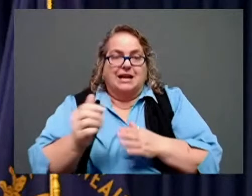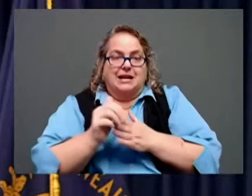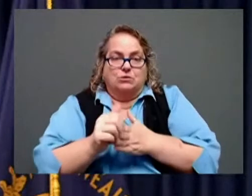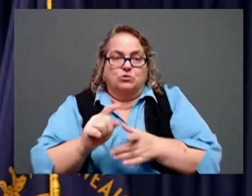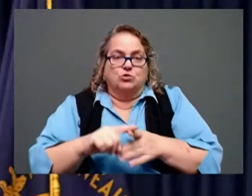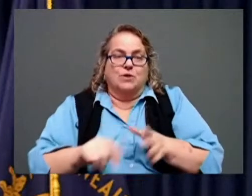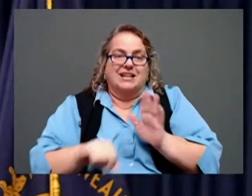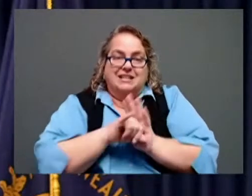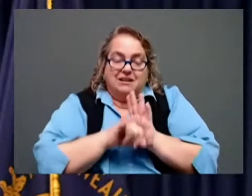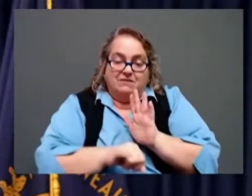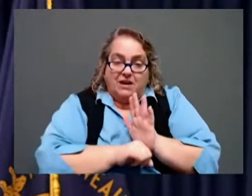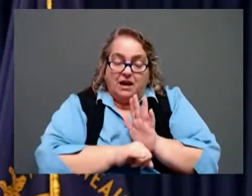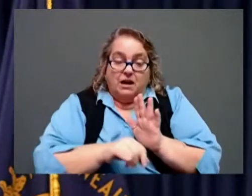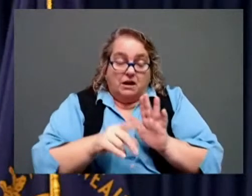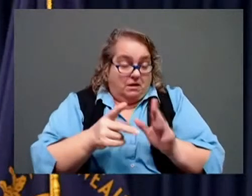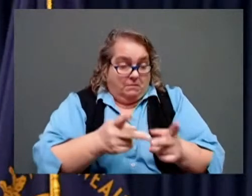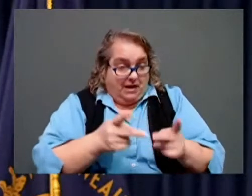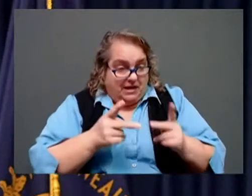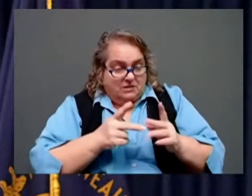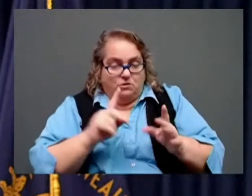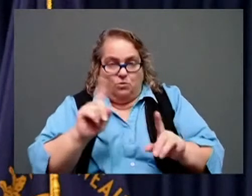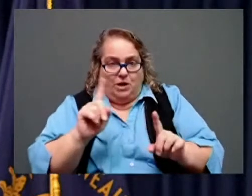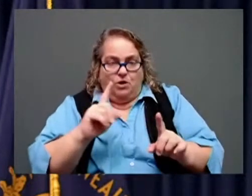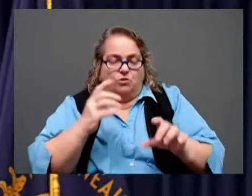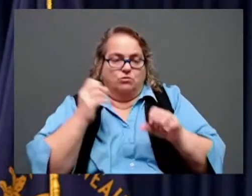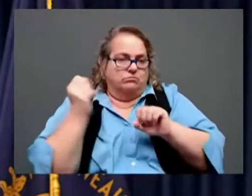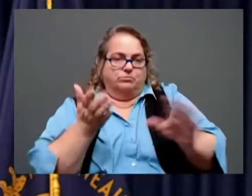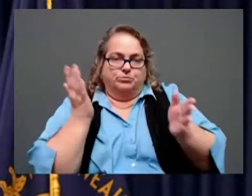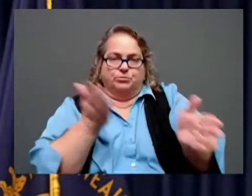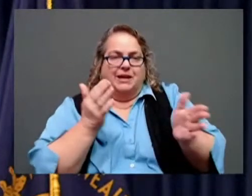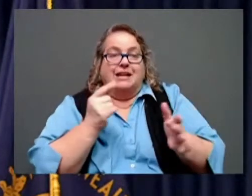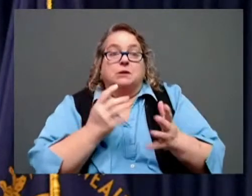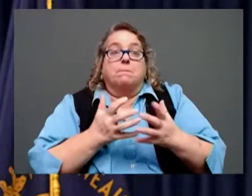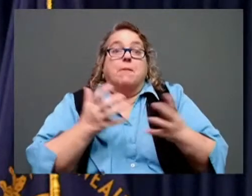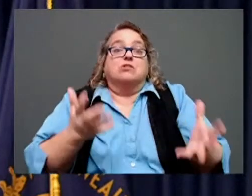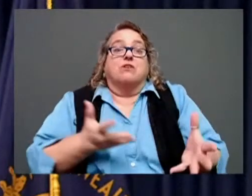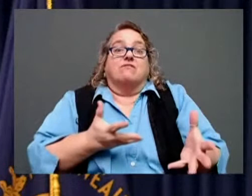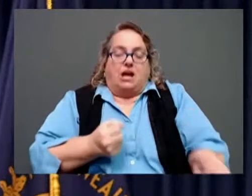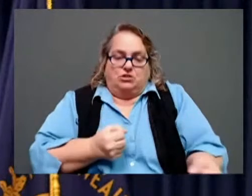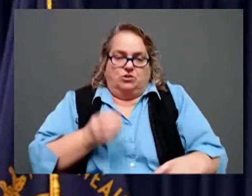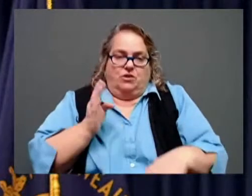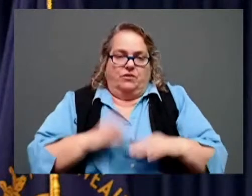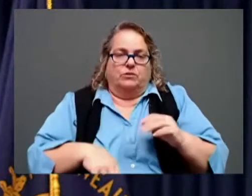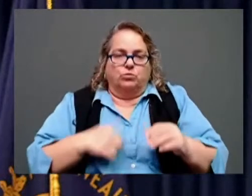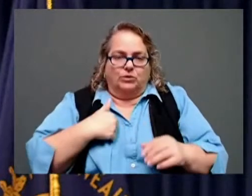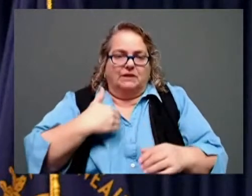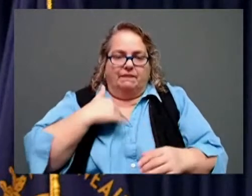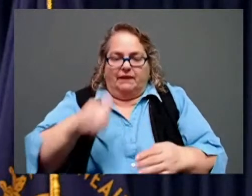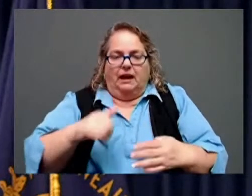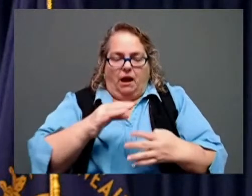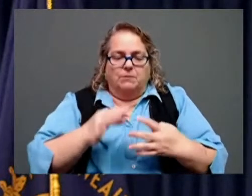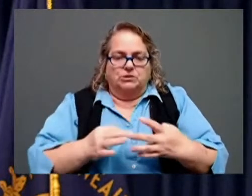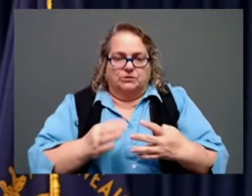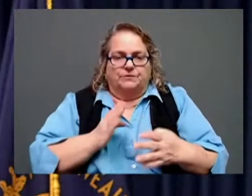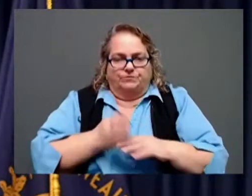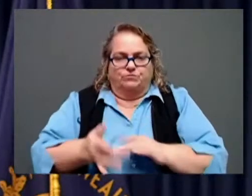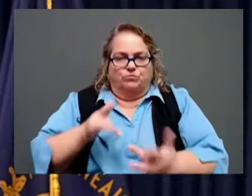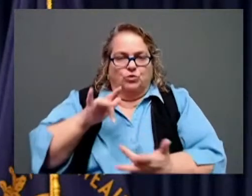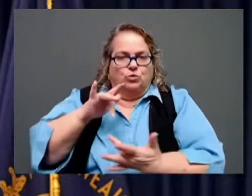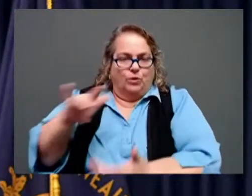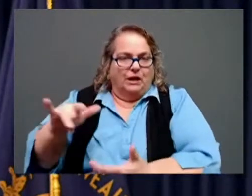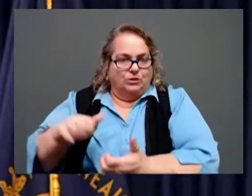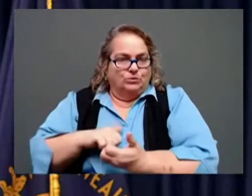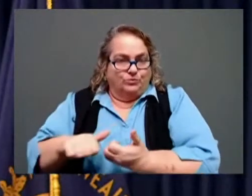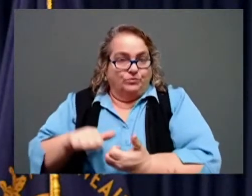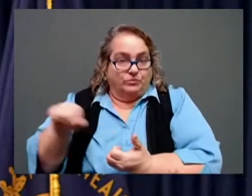places to get them. This is much faster than we had this option after the tornadoes. There are